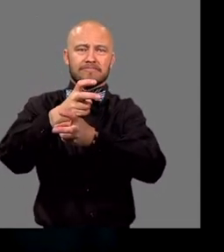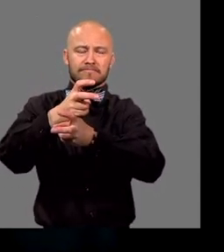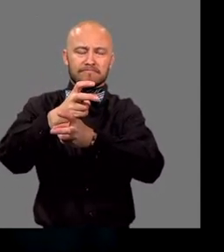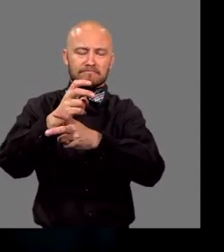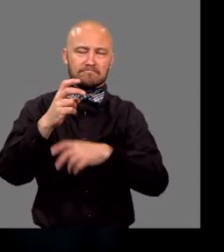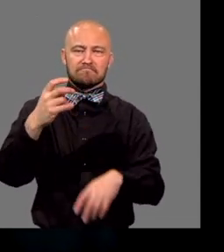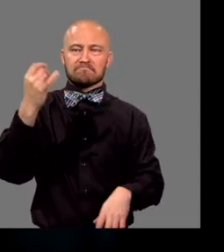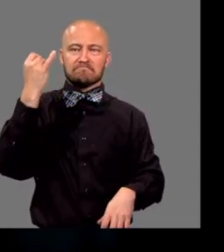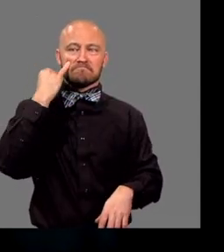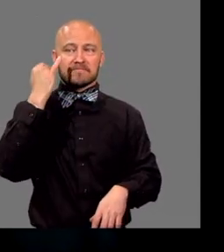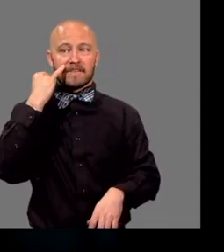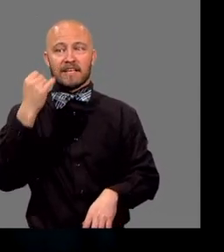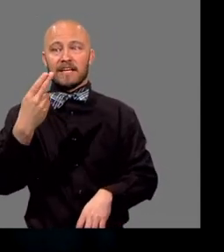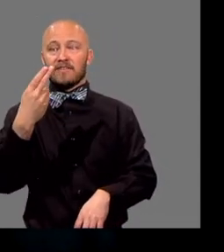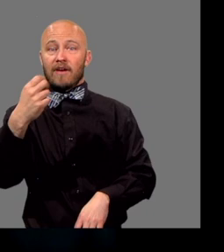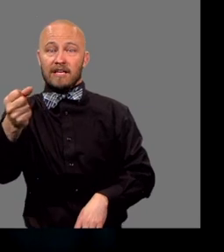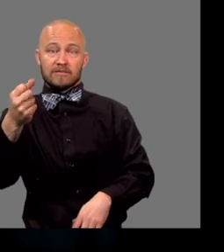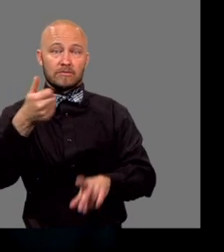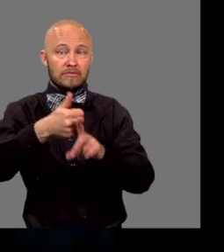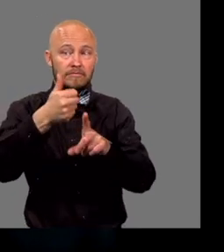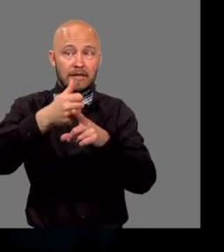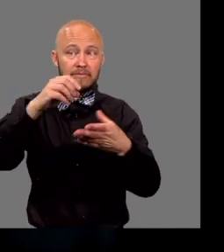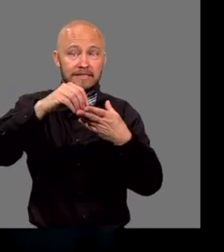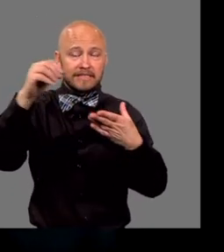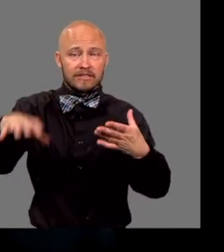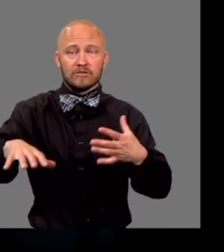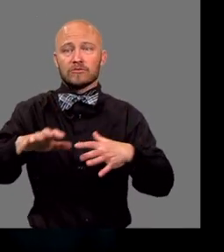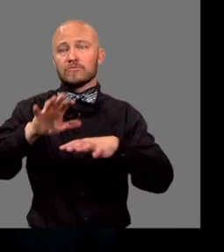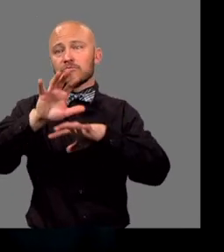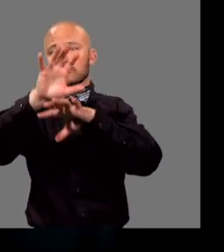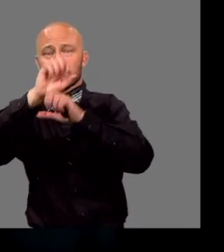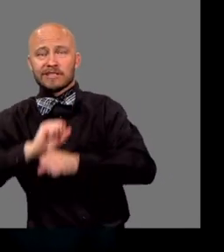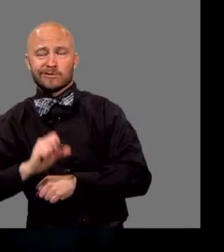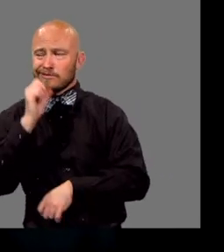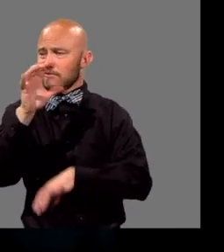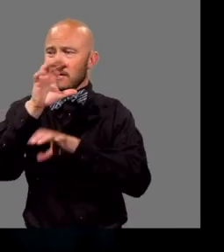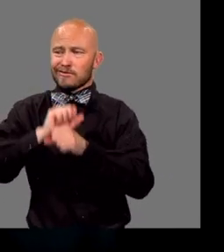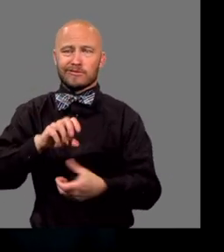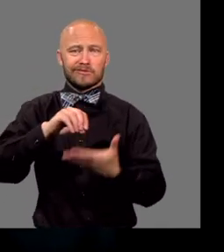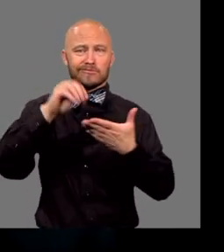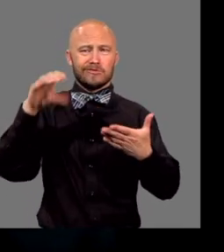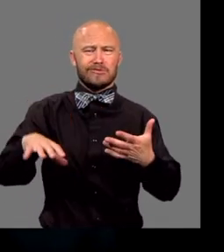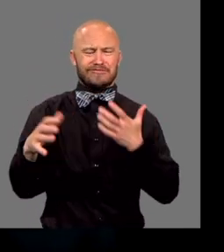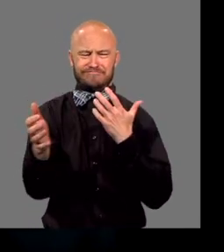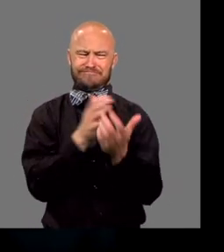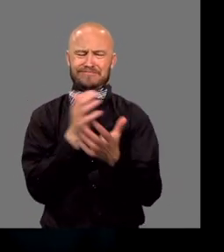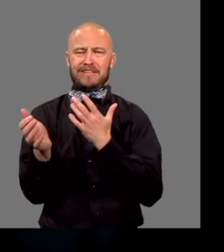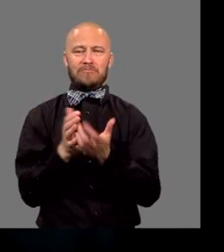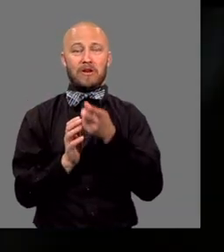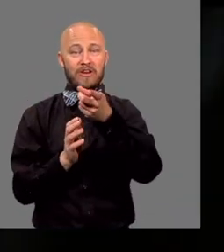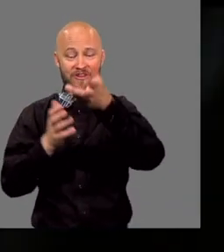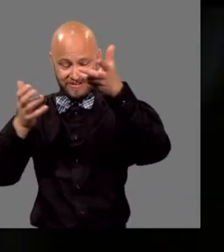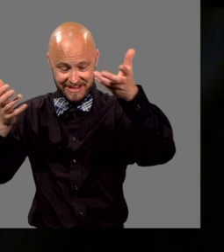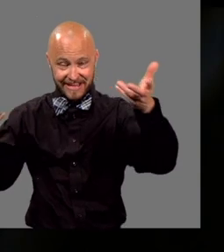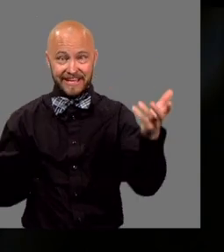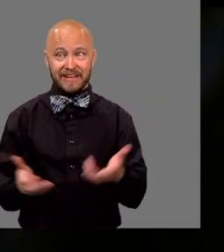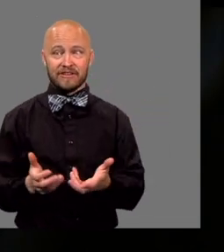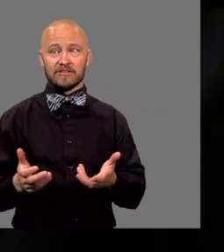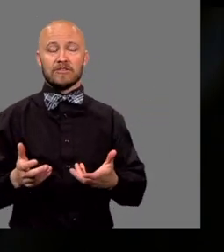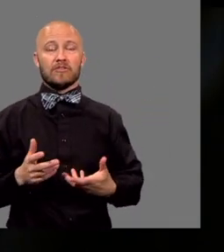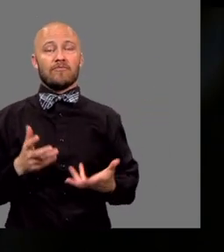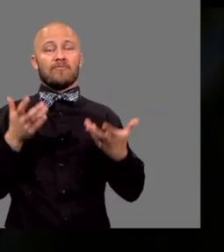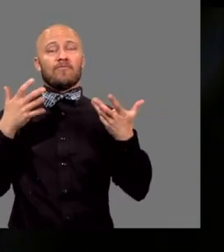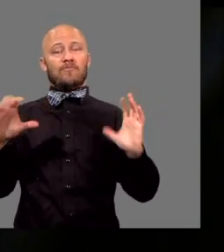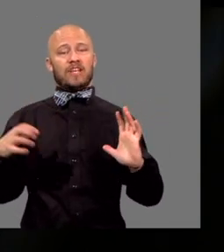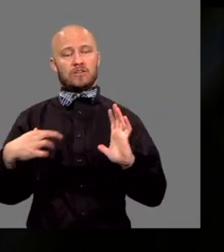here. Whether you are a high school senior, traditional or non-traditional student, you are here. You have completed